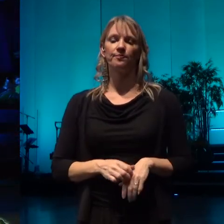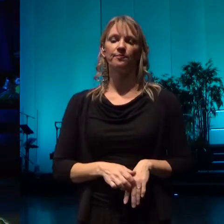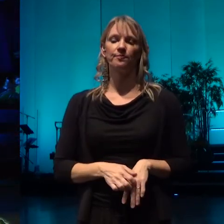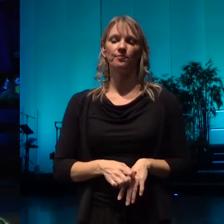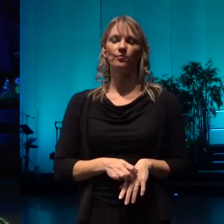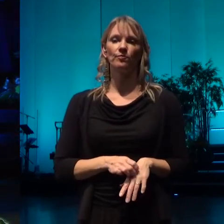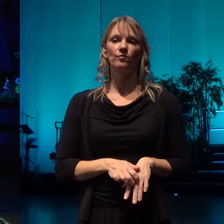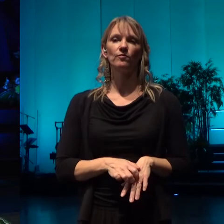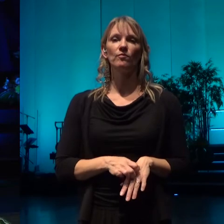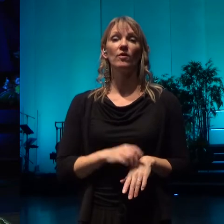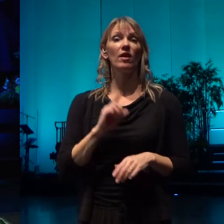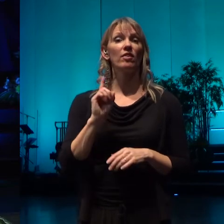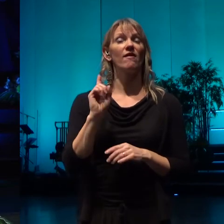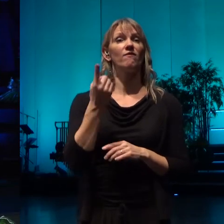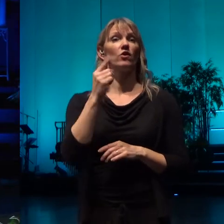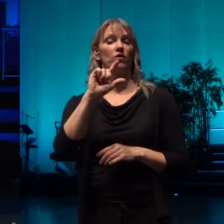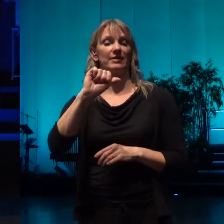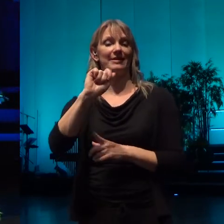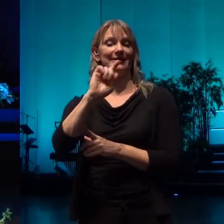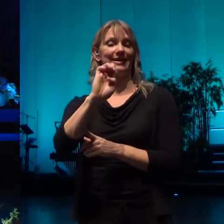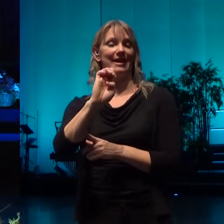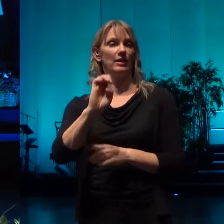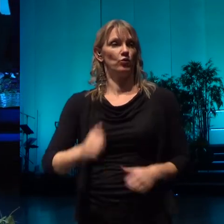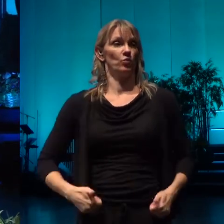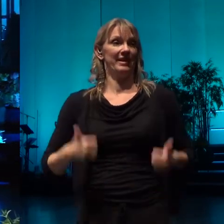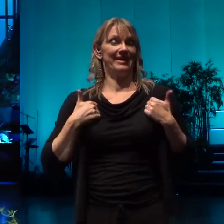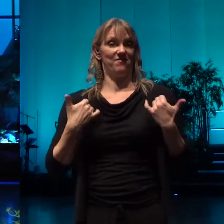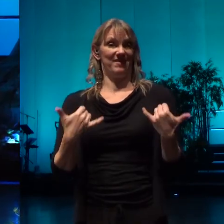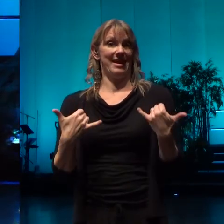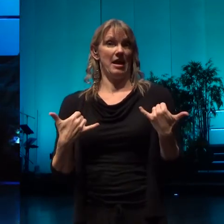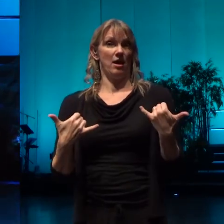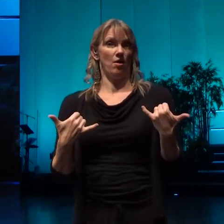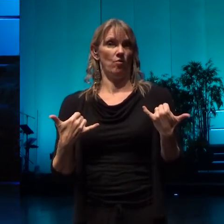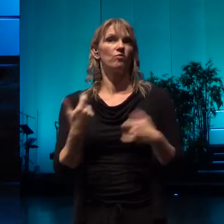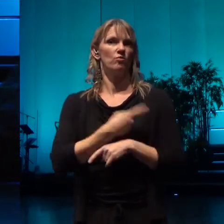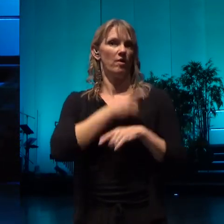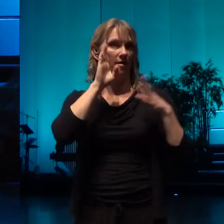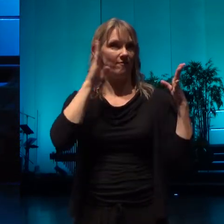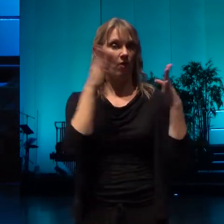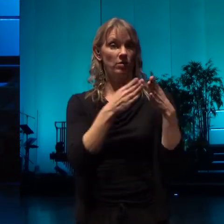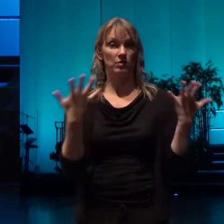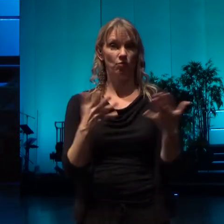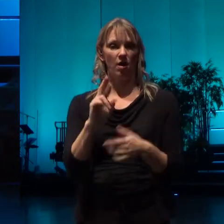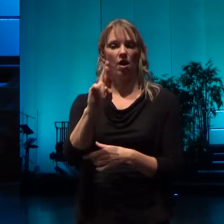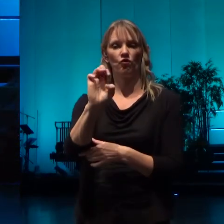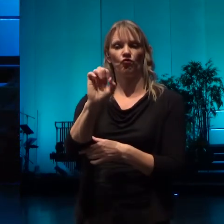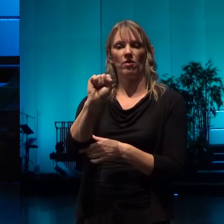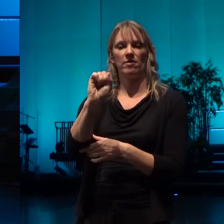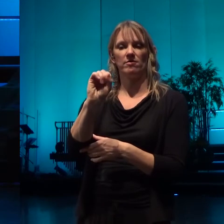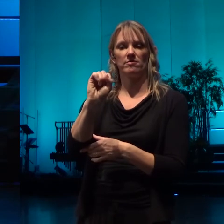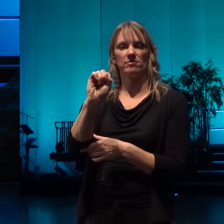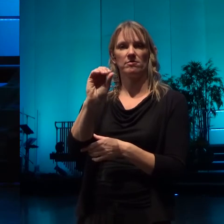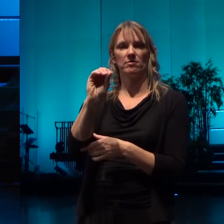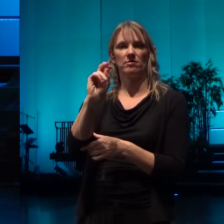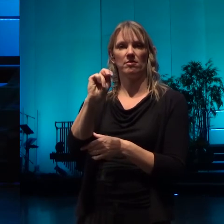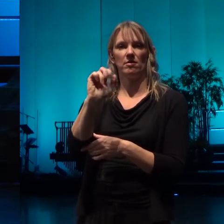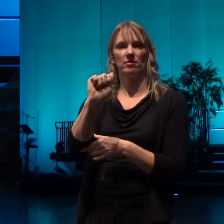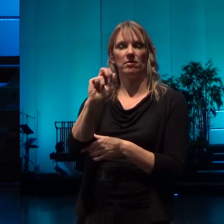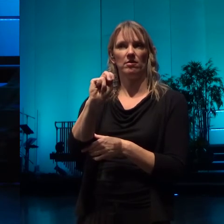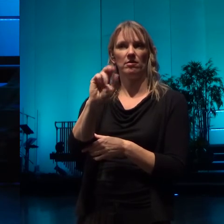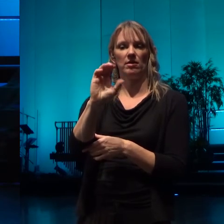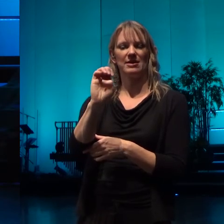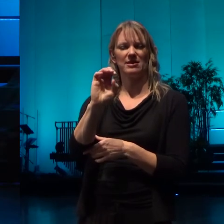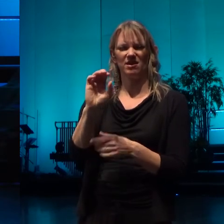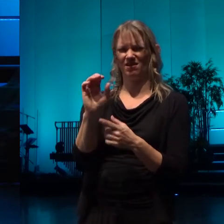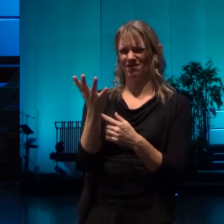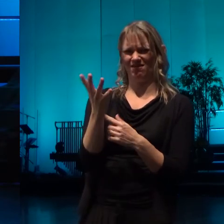And the first gate to living now that we're talking about today is resonance. Resonance. What